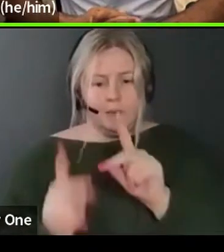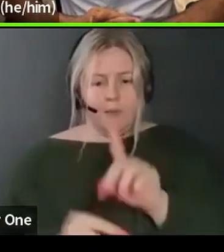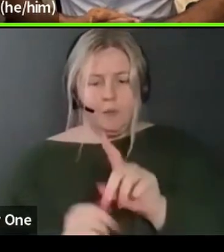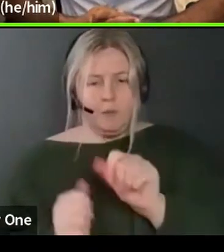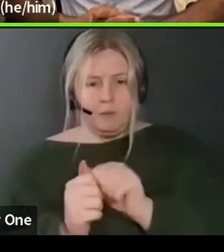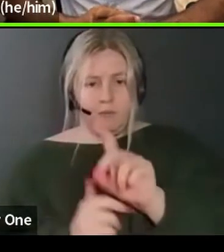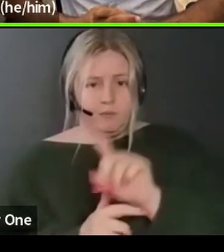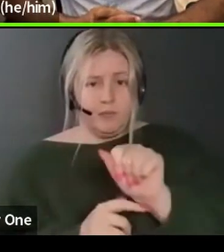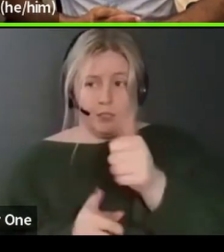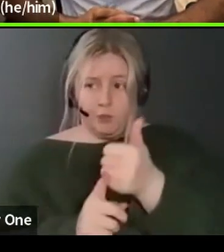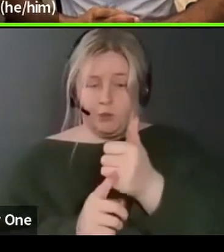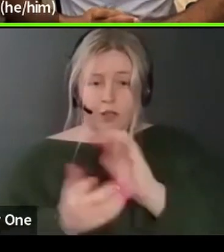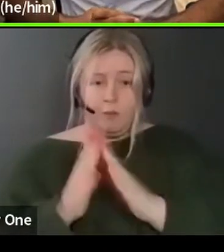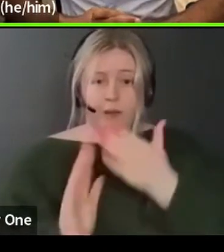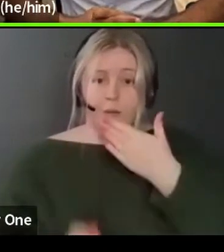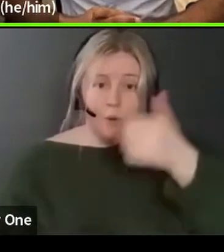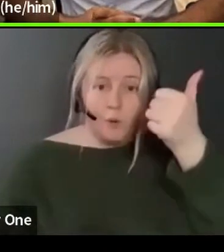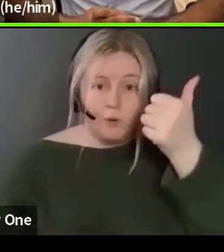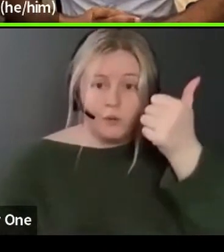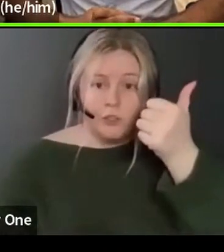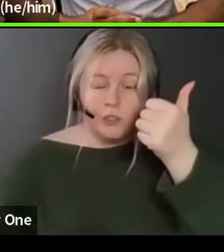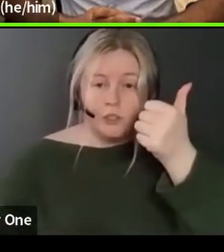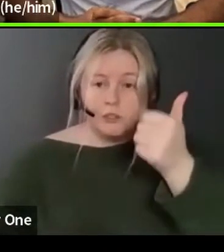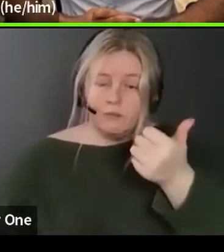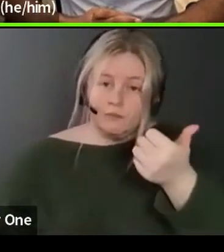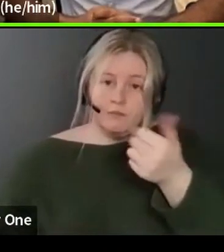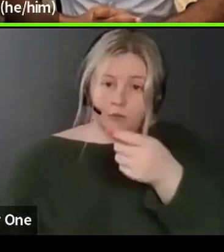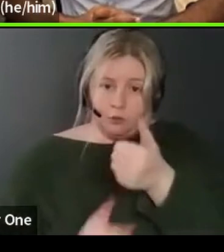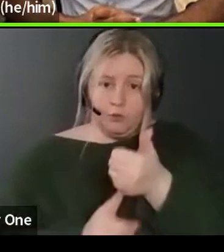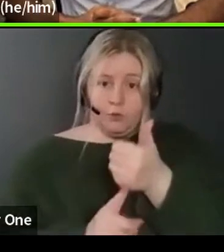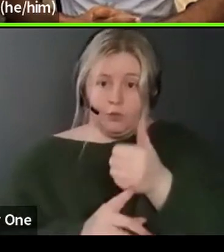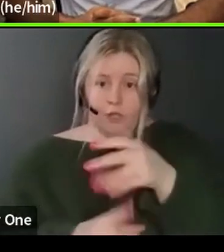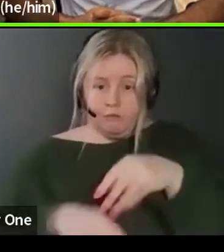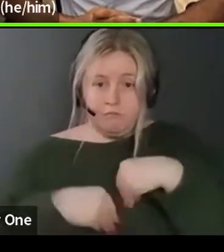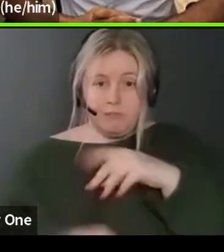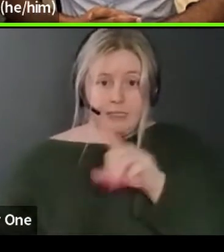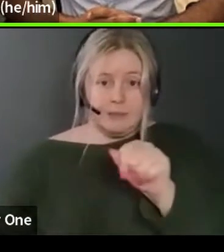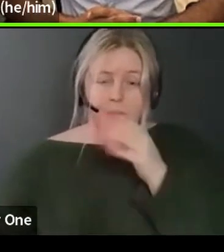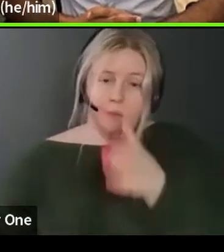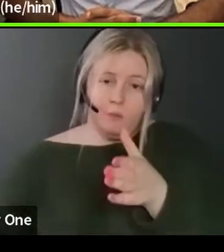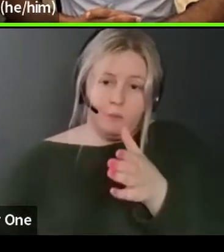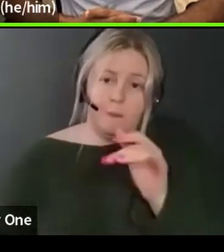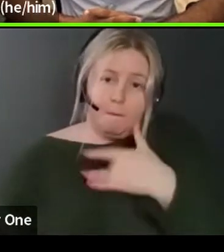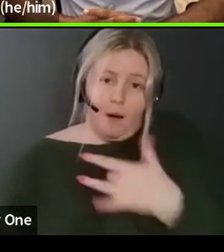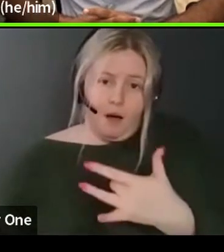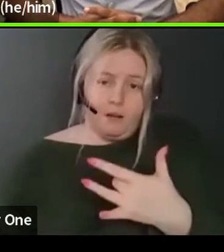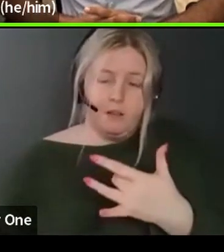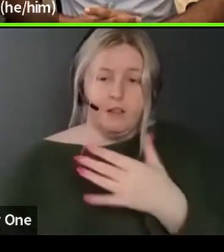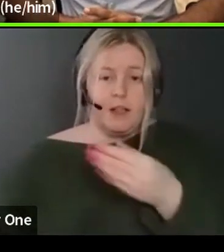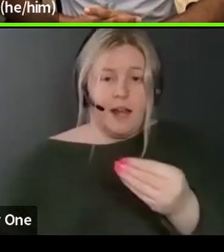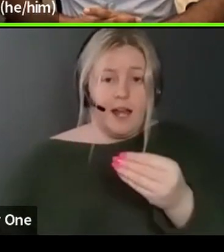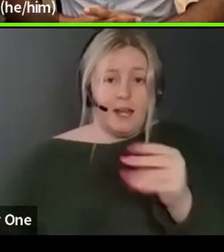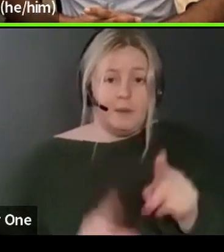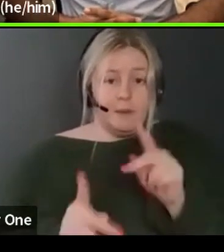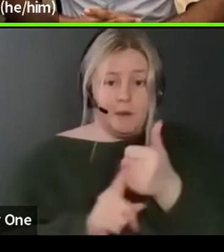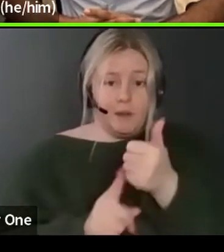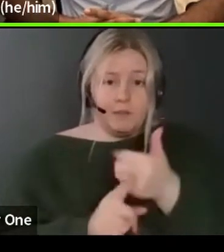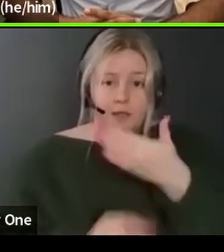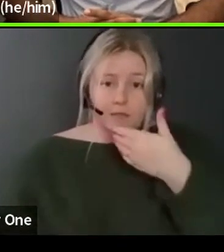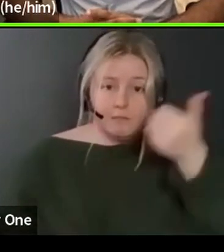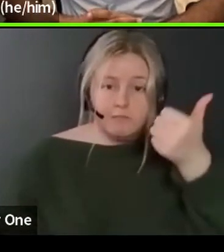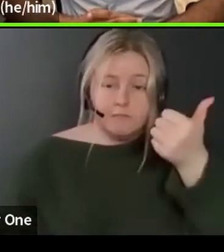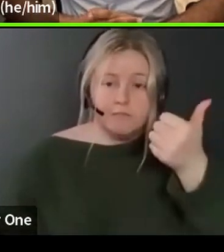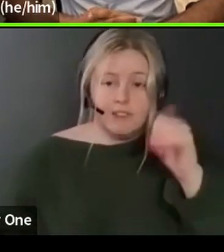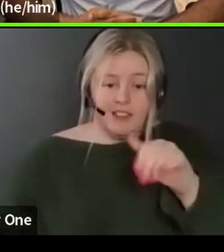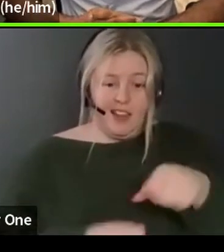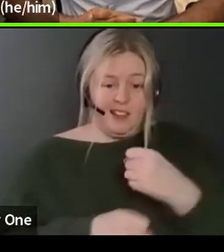get older, the chance of living with a disability is a lot higher. And our population is aging very, very quickly, where in 2021, that